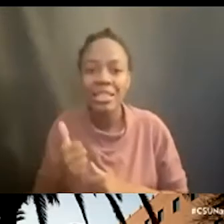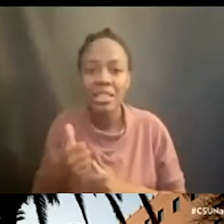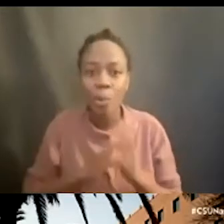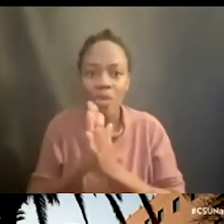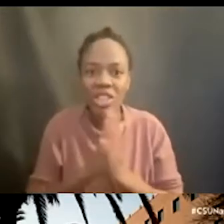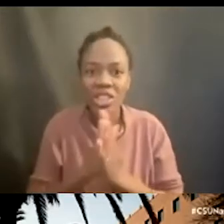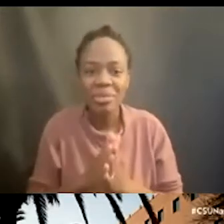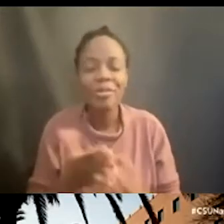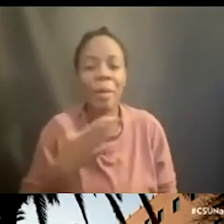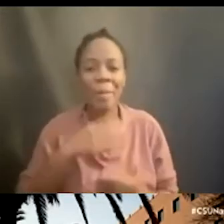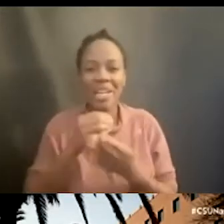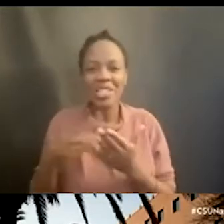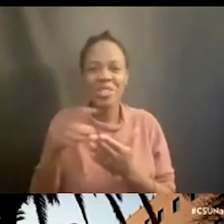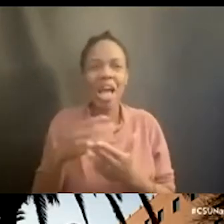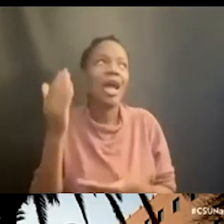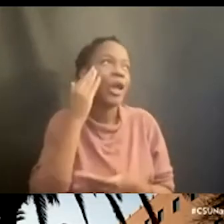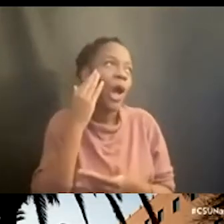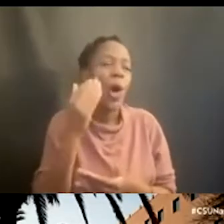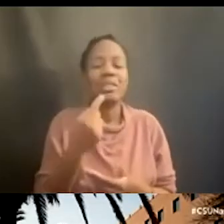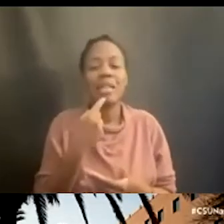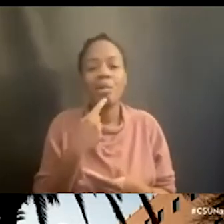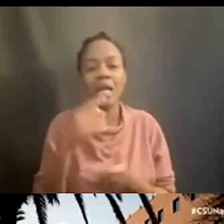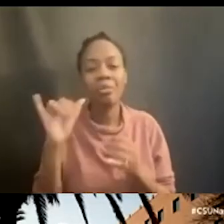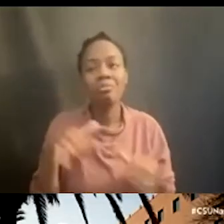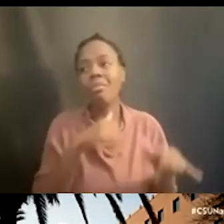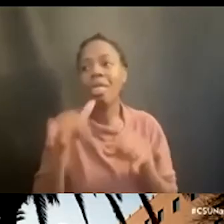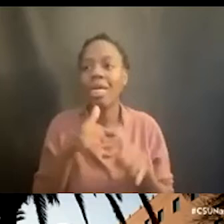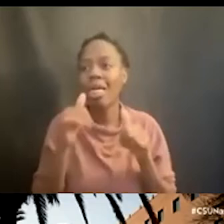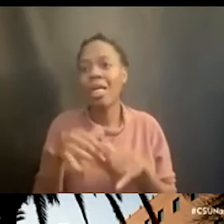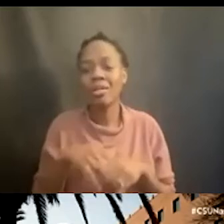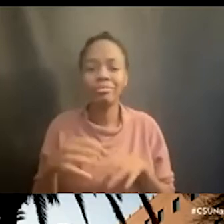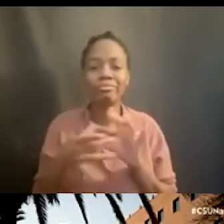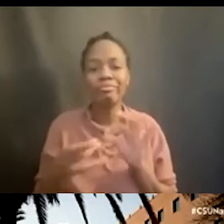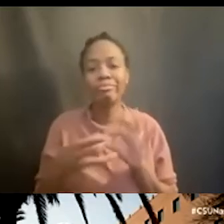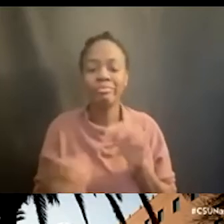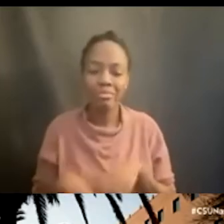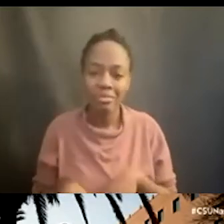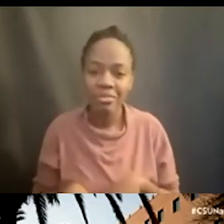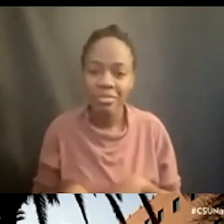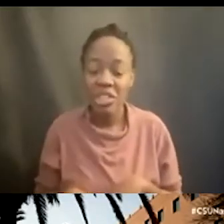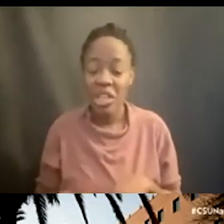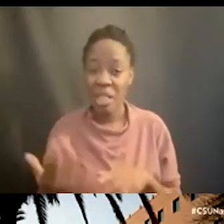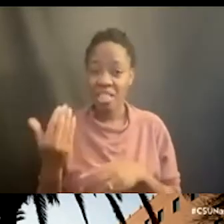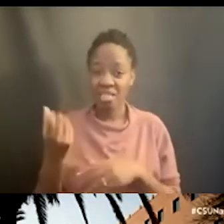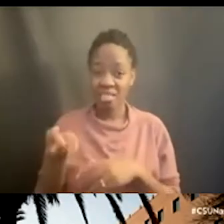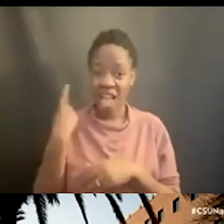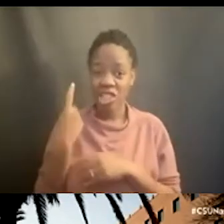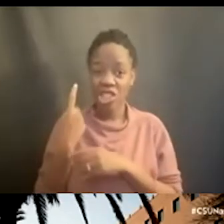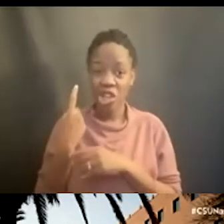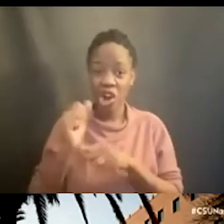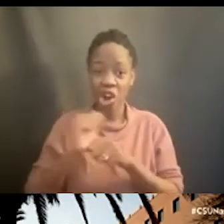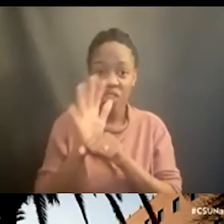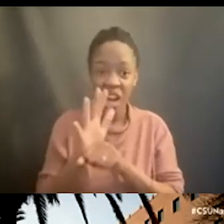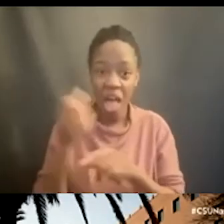are my students. I know it sounds cheesy, but you know, last year when the pandemic hit and it just went, okay,